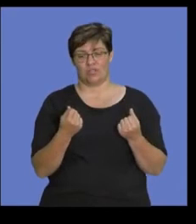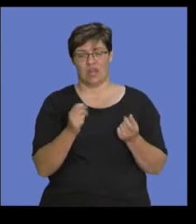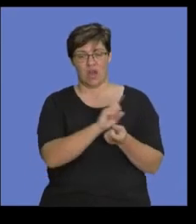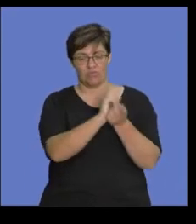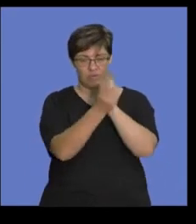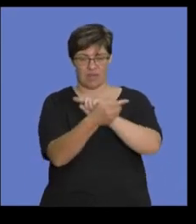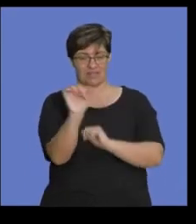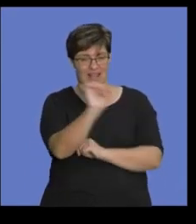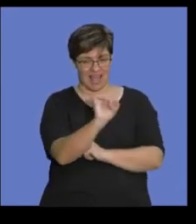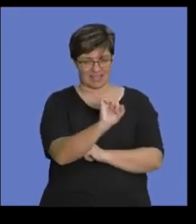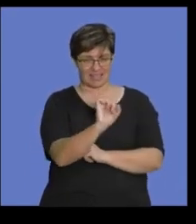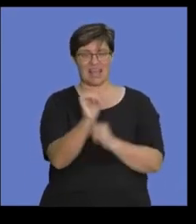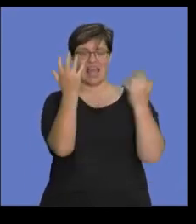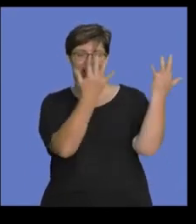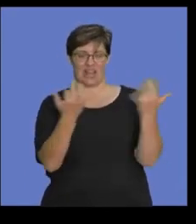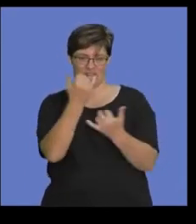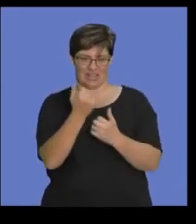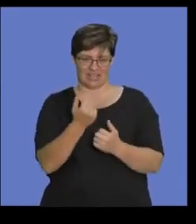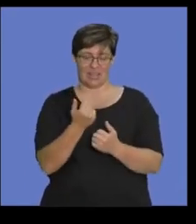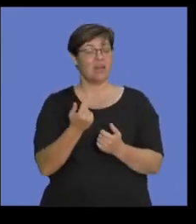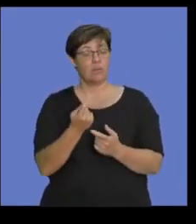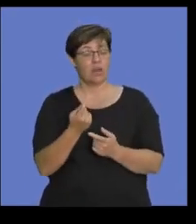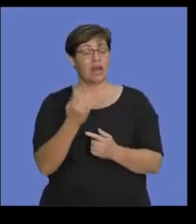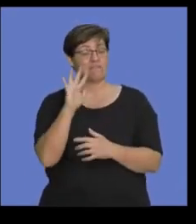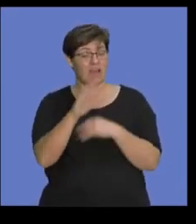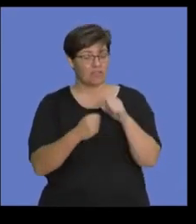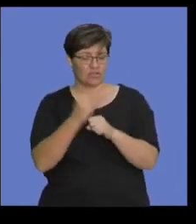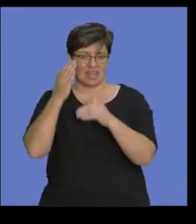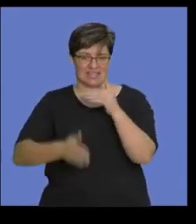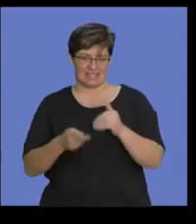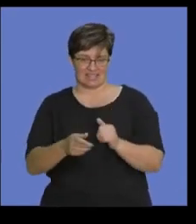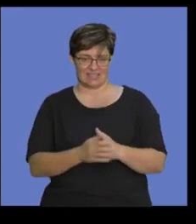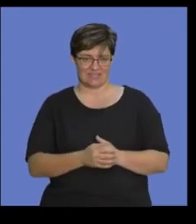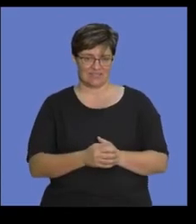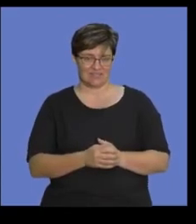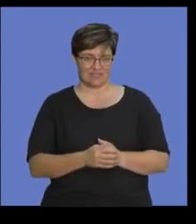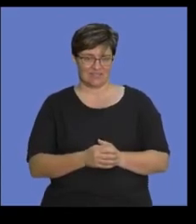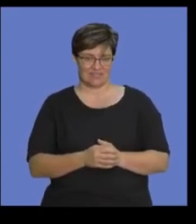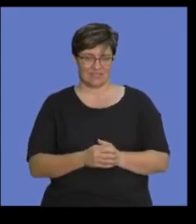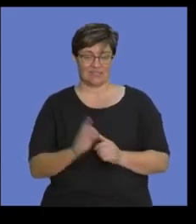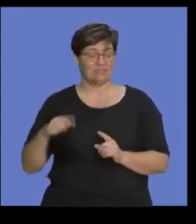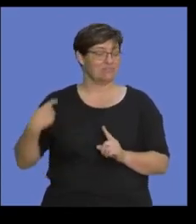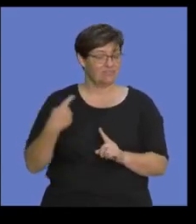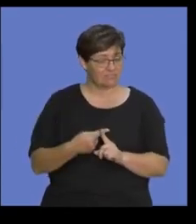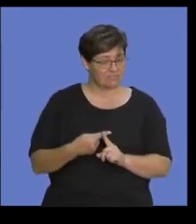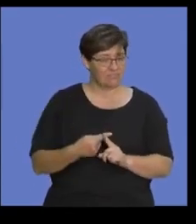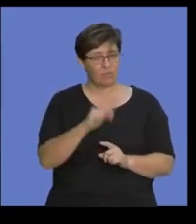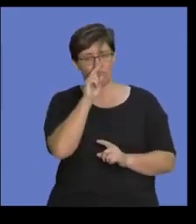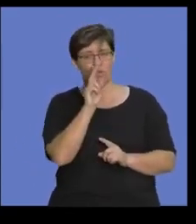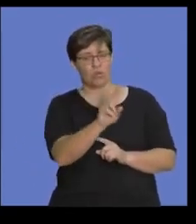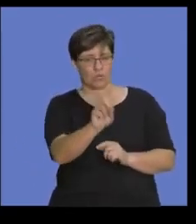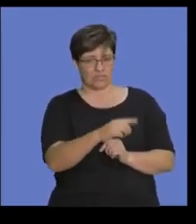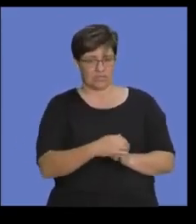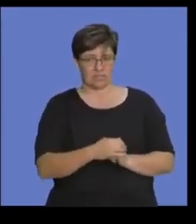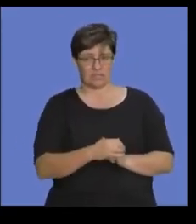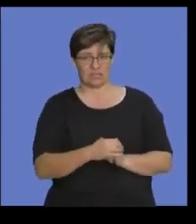cost of replacing the cars at the end of 5 years. So guys, so far, what we've